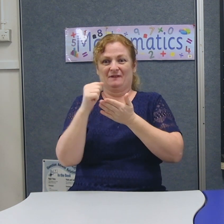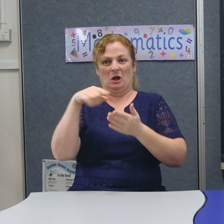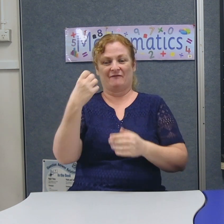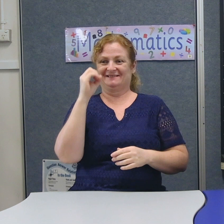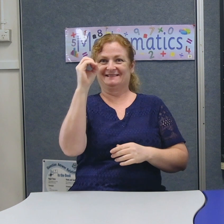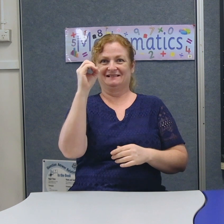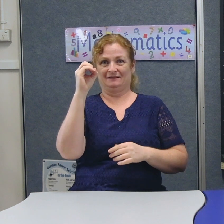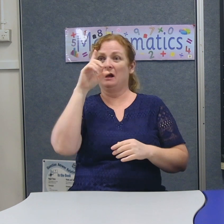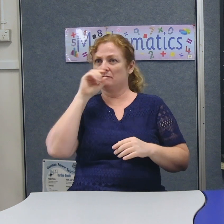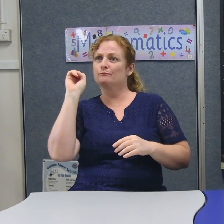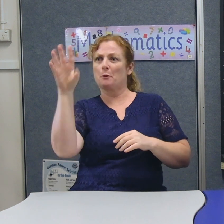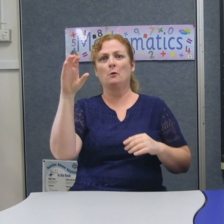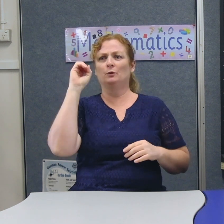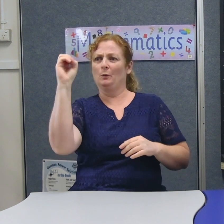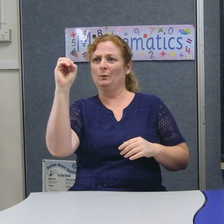a placeholder.